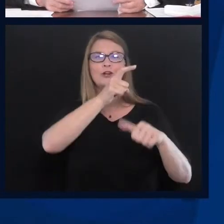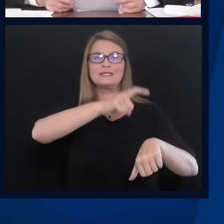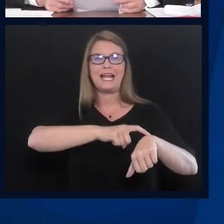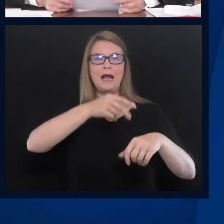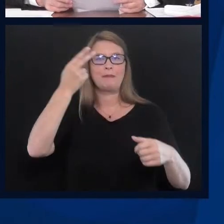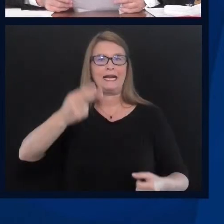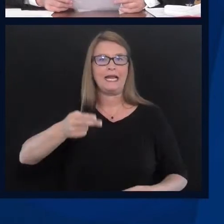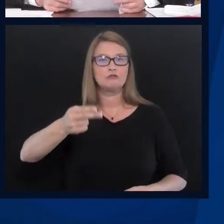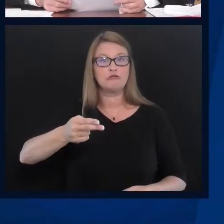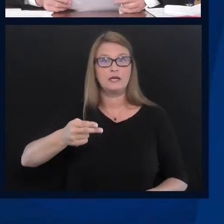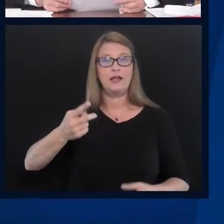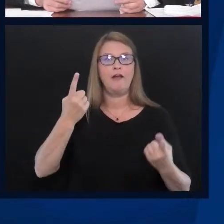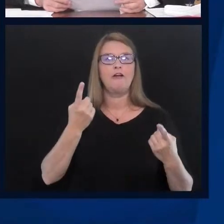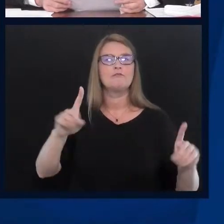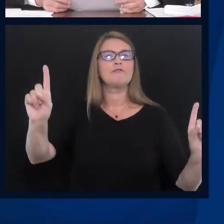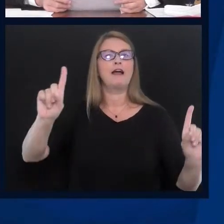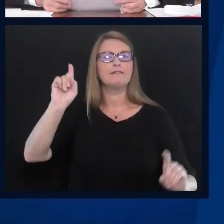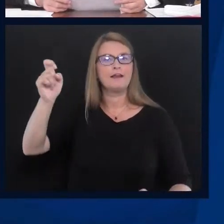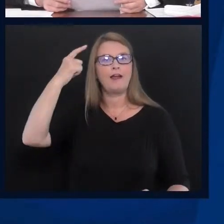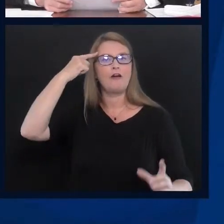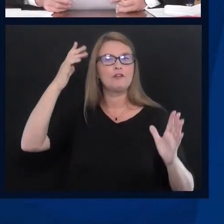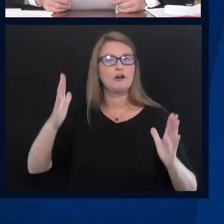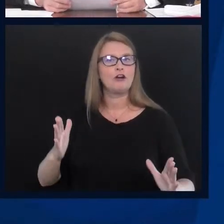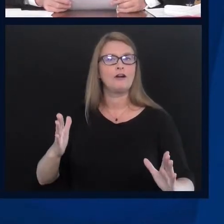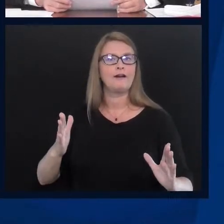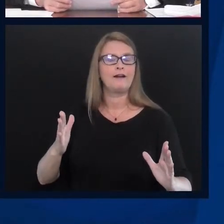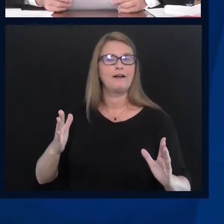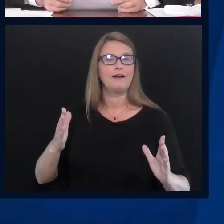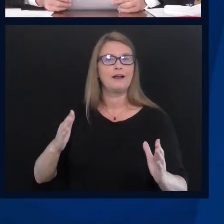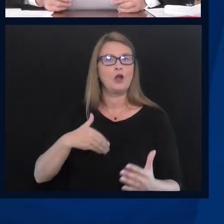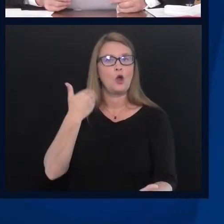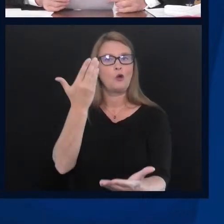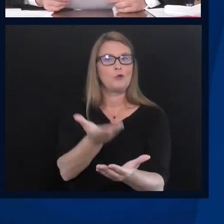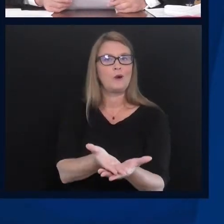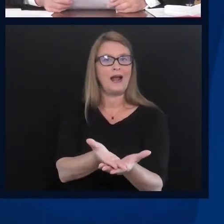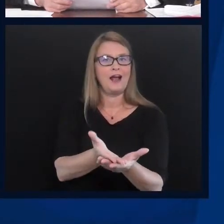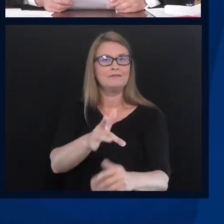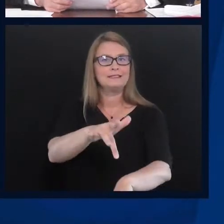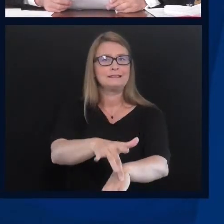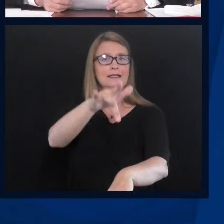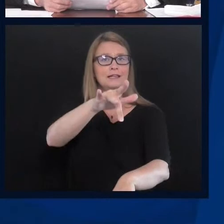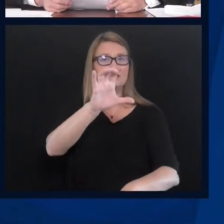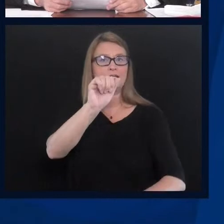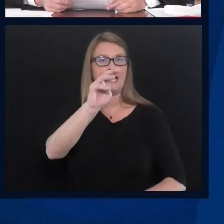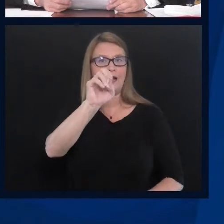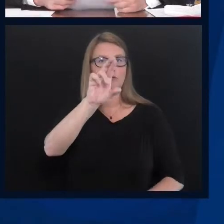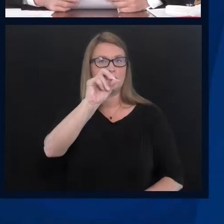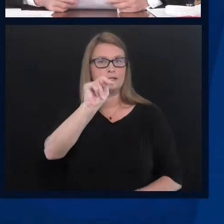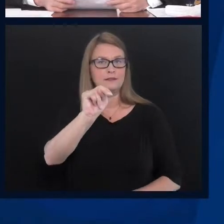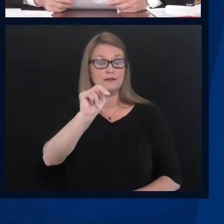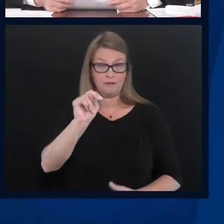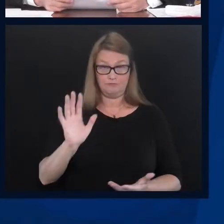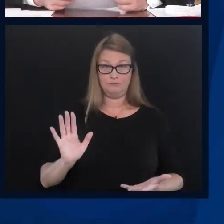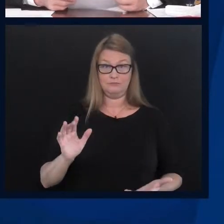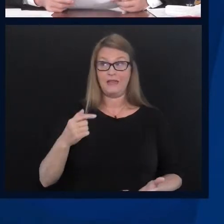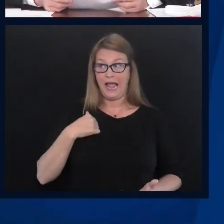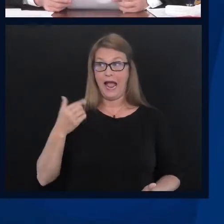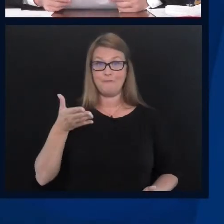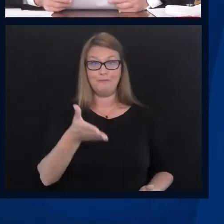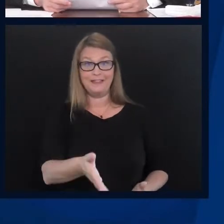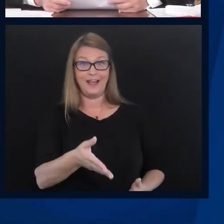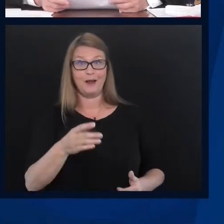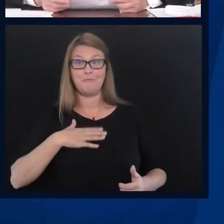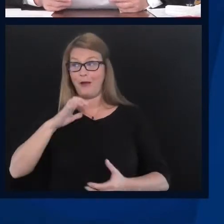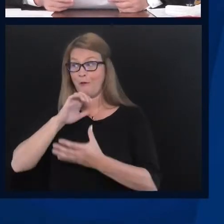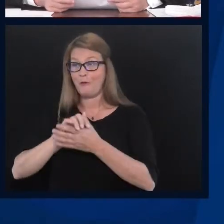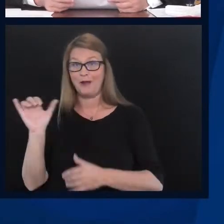history that a governor, a sitting governor, has been to the town of Cameron. Well, not only have I been, but the First